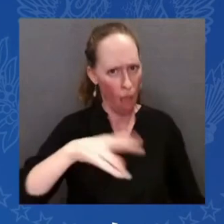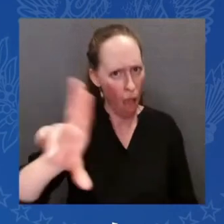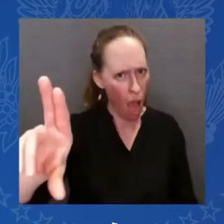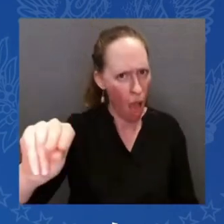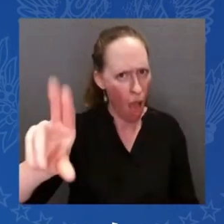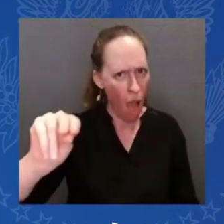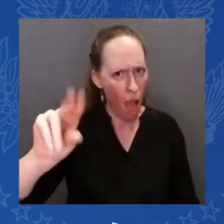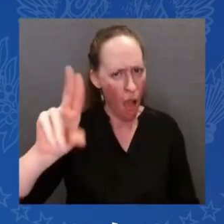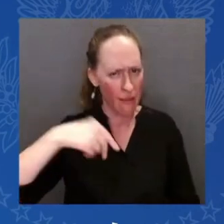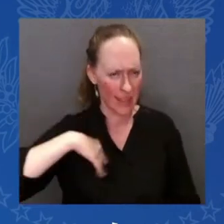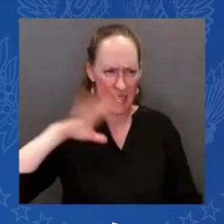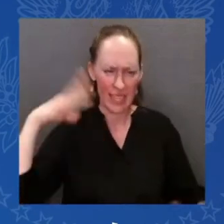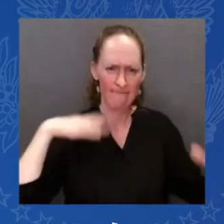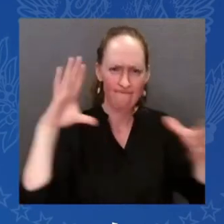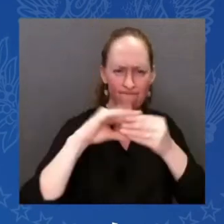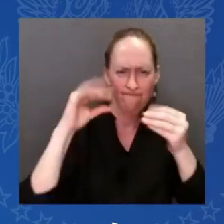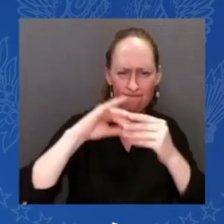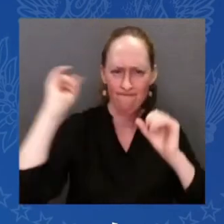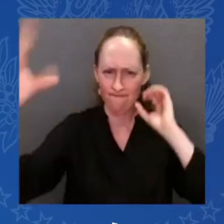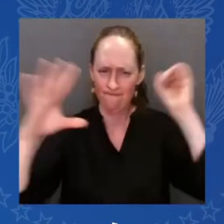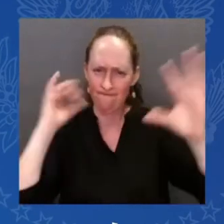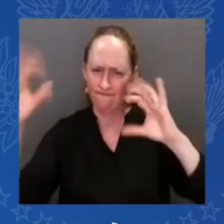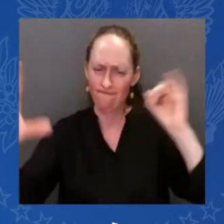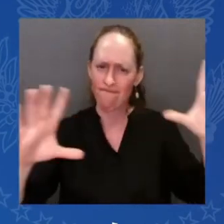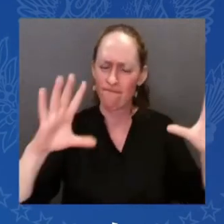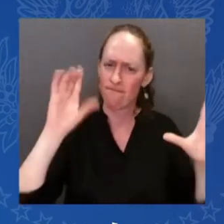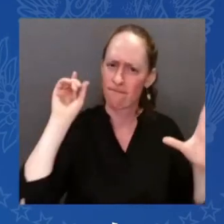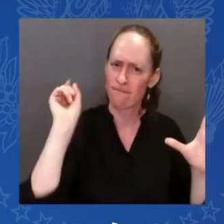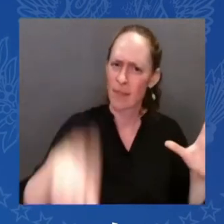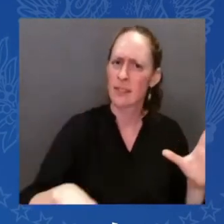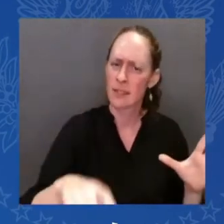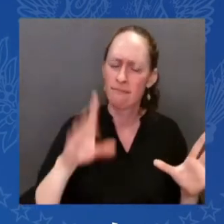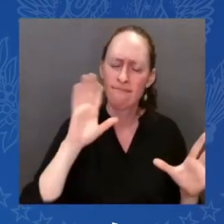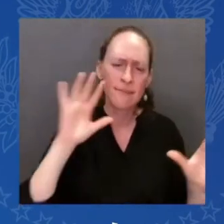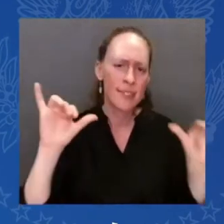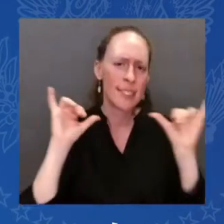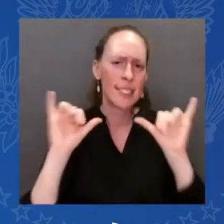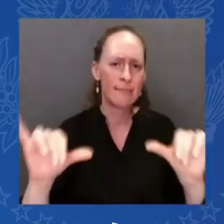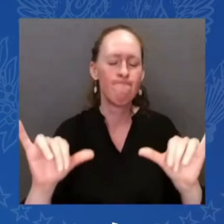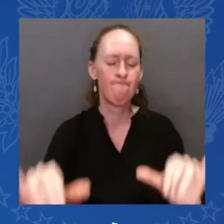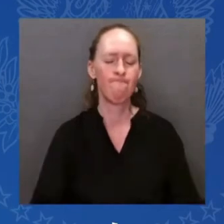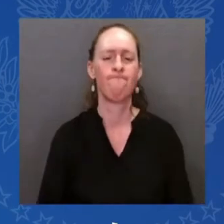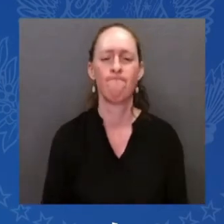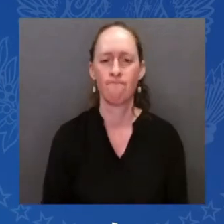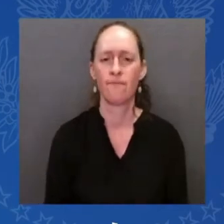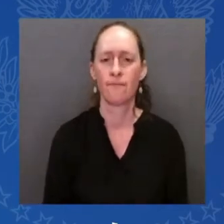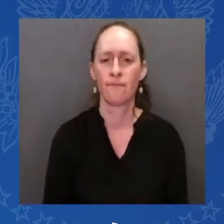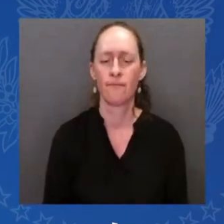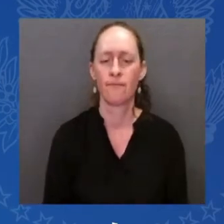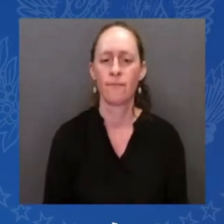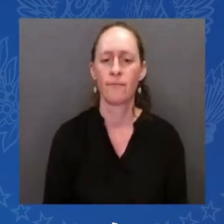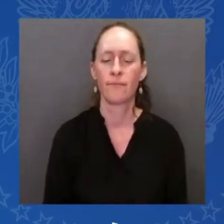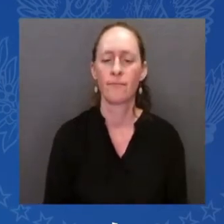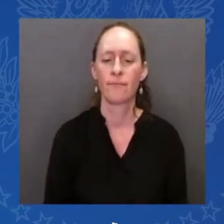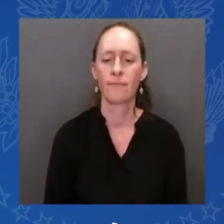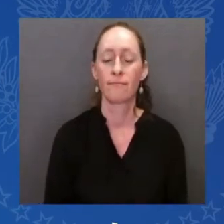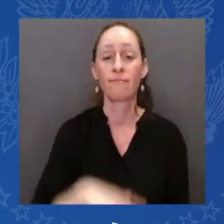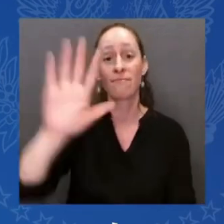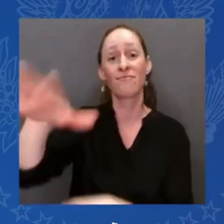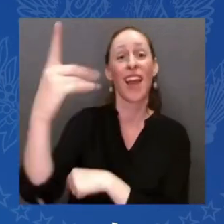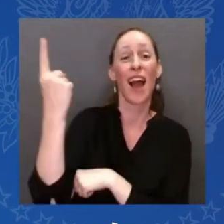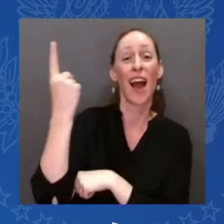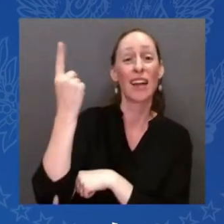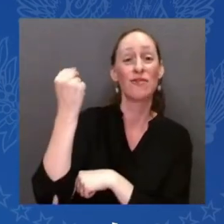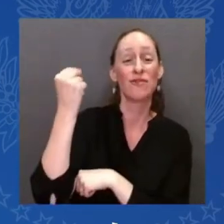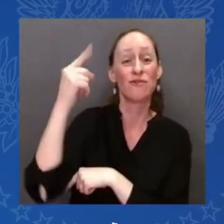I mean it. Let me close with this. Last summer, I had the honor of bestowing the Presidential Medal of Freedom on distinguished